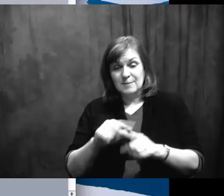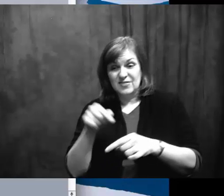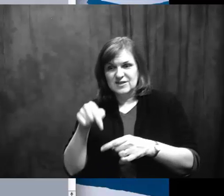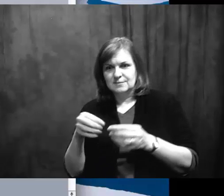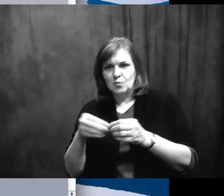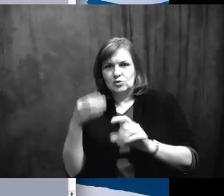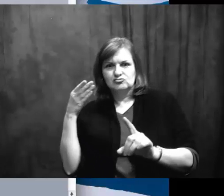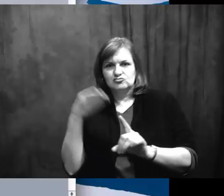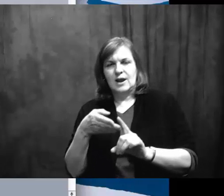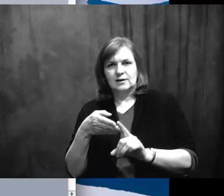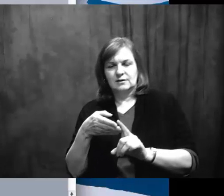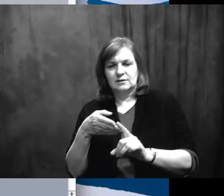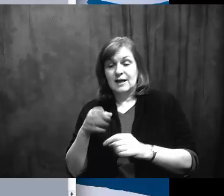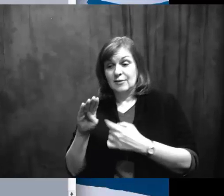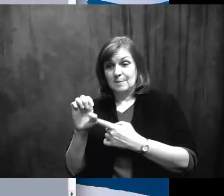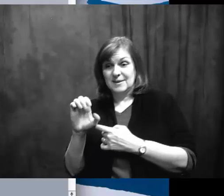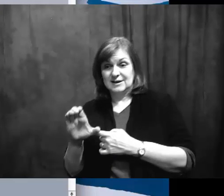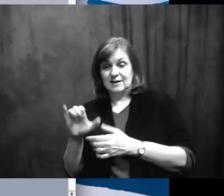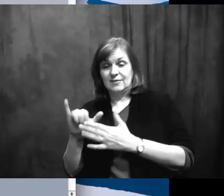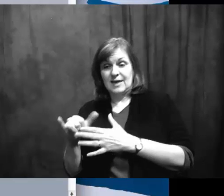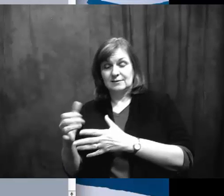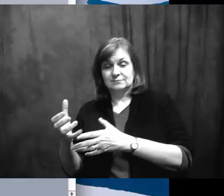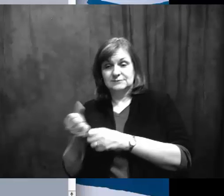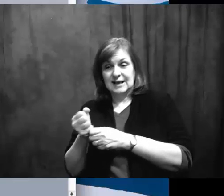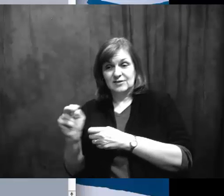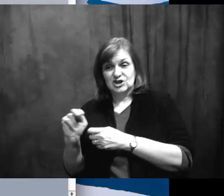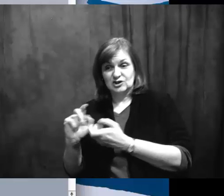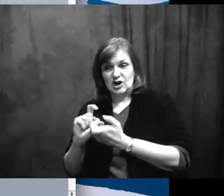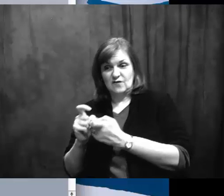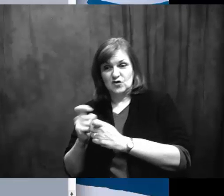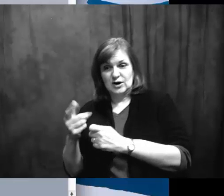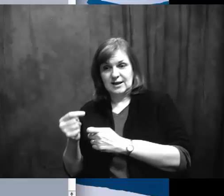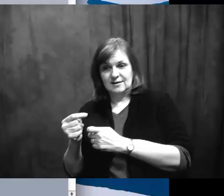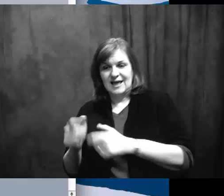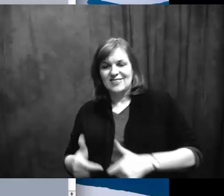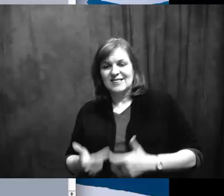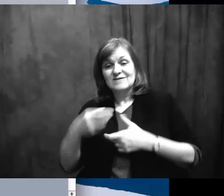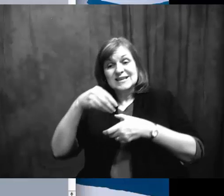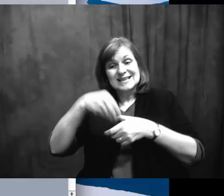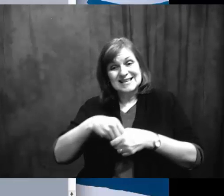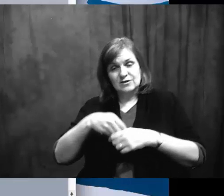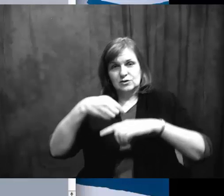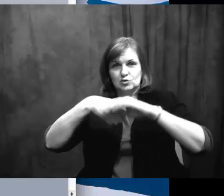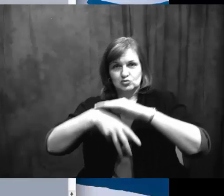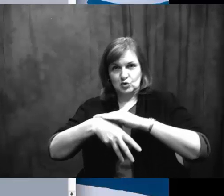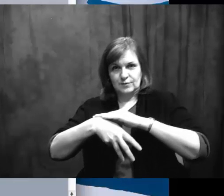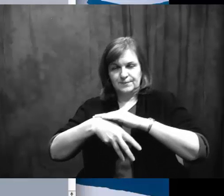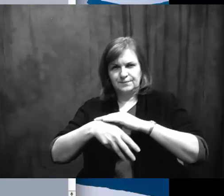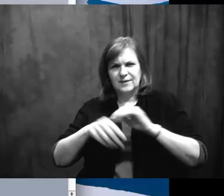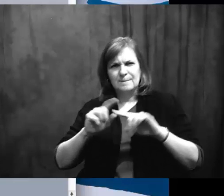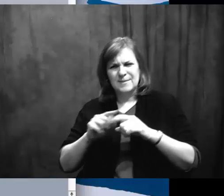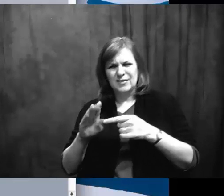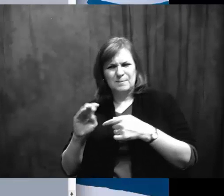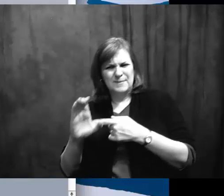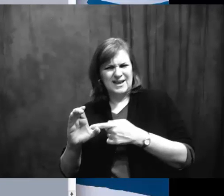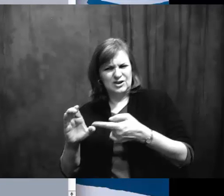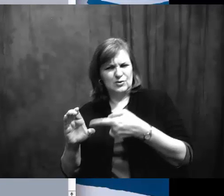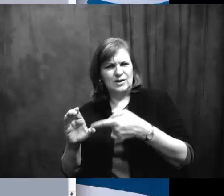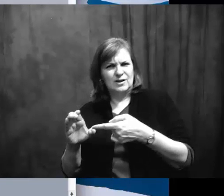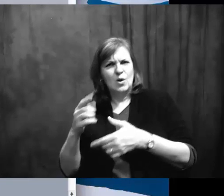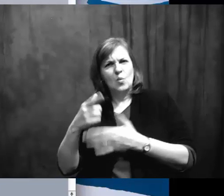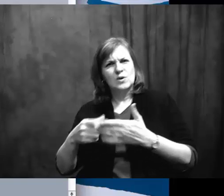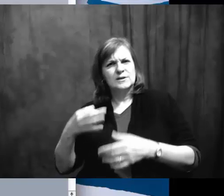is a much more direct route if the bacteria that are converting the nitrogen are actually living in your roots. But what is